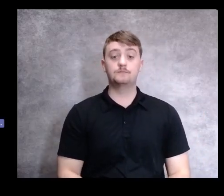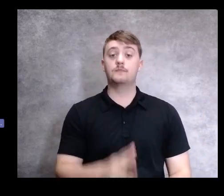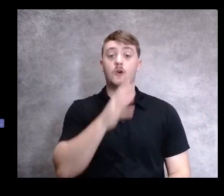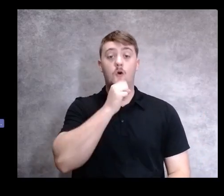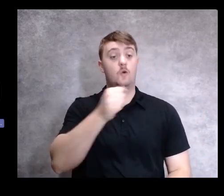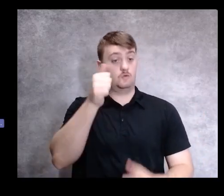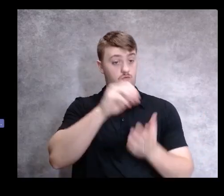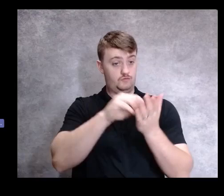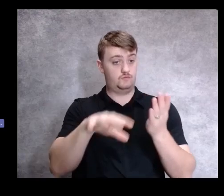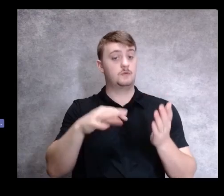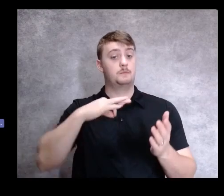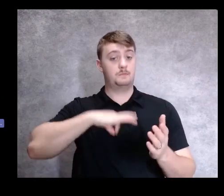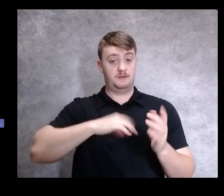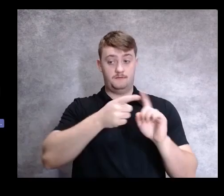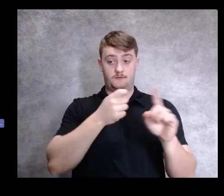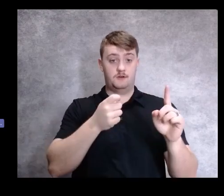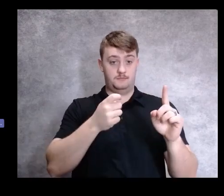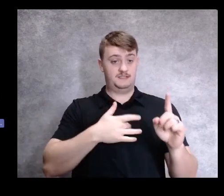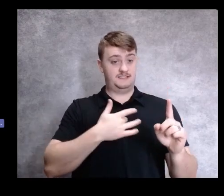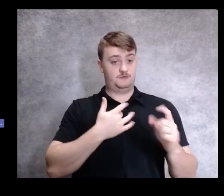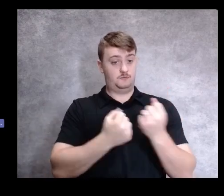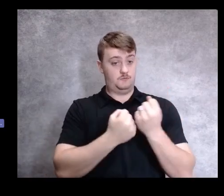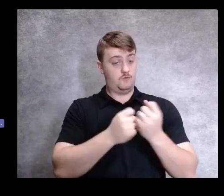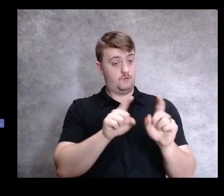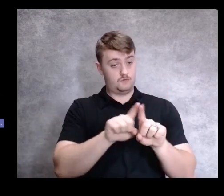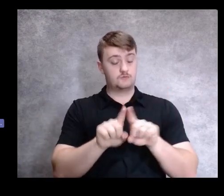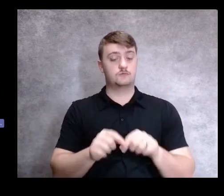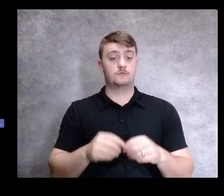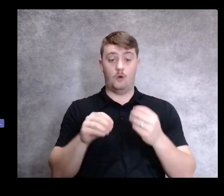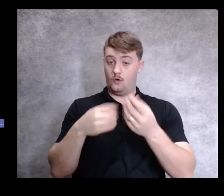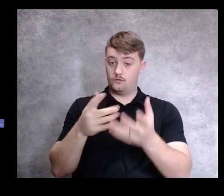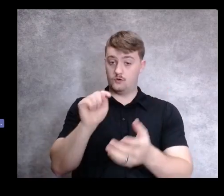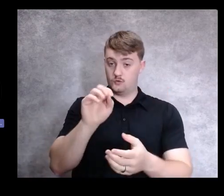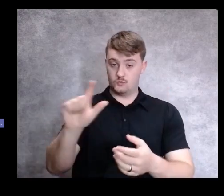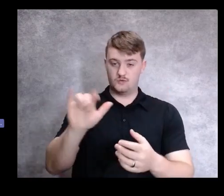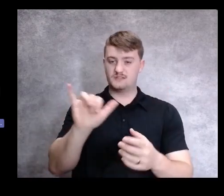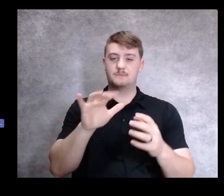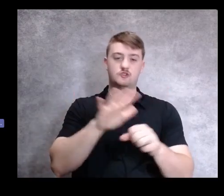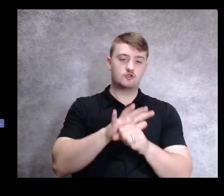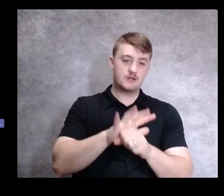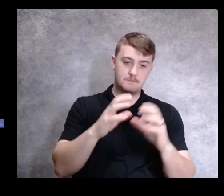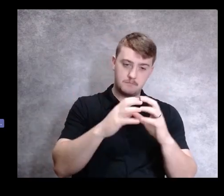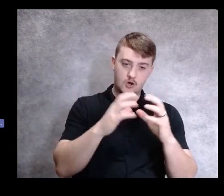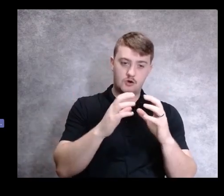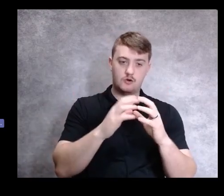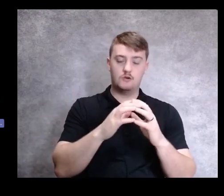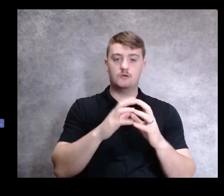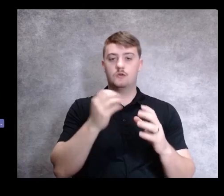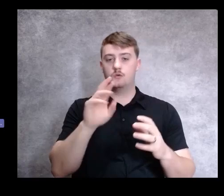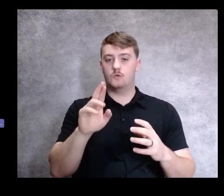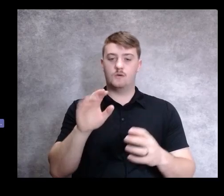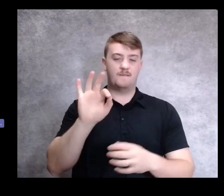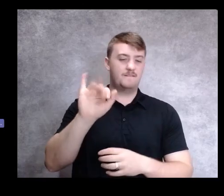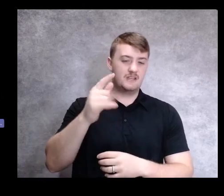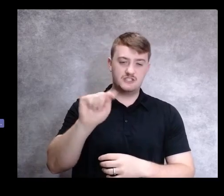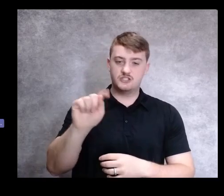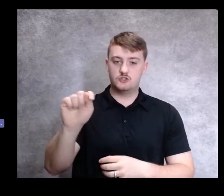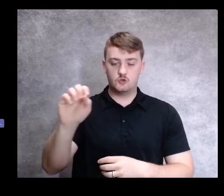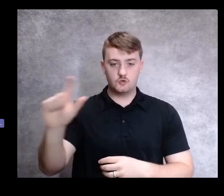Older students benefit from sensory supports as well, offering tools such as a stress ball or tactile visual fidget